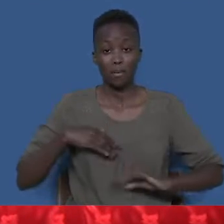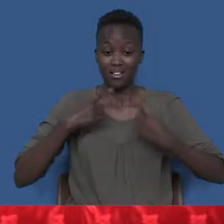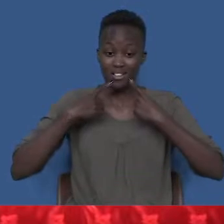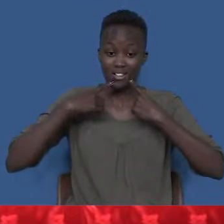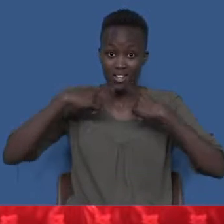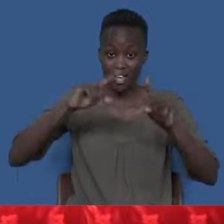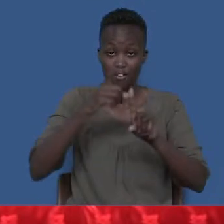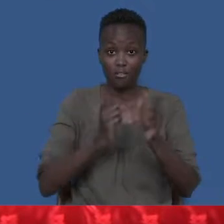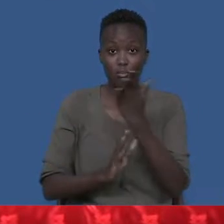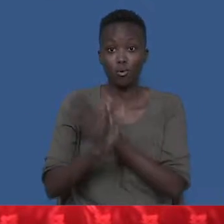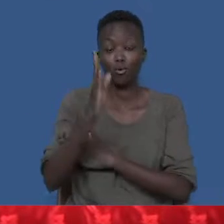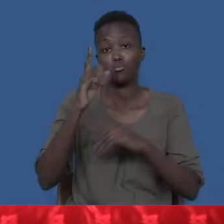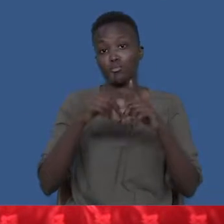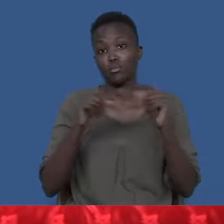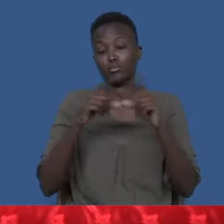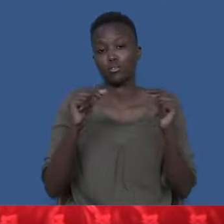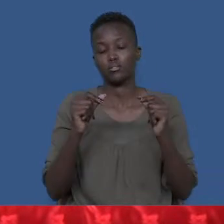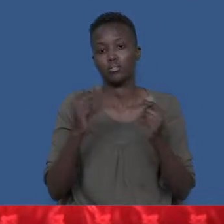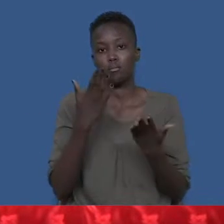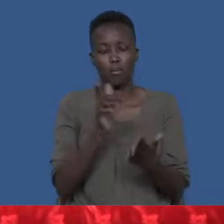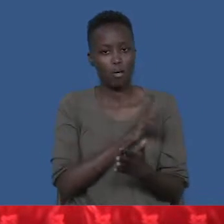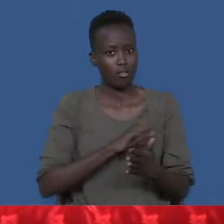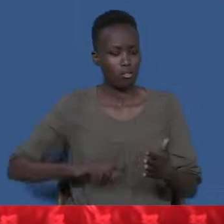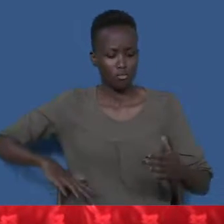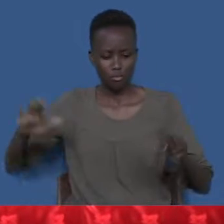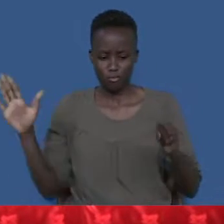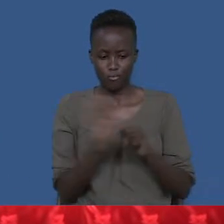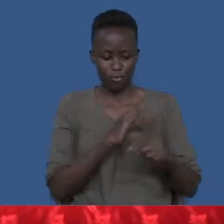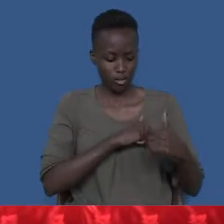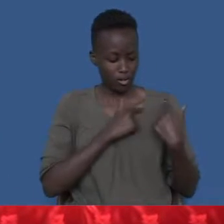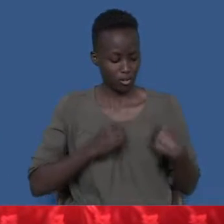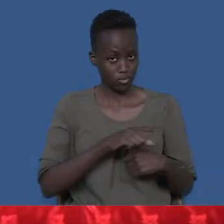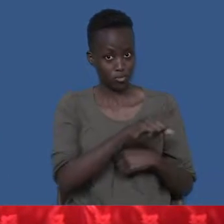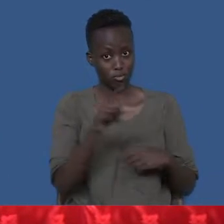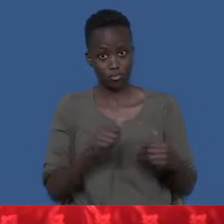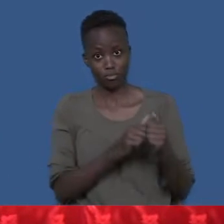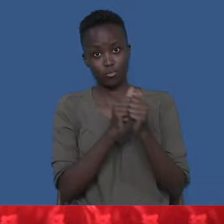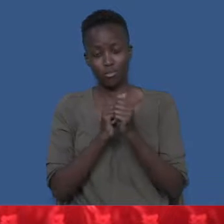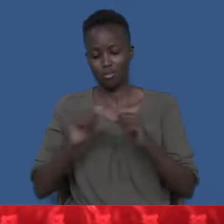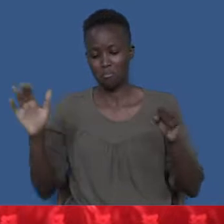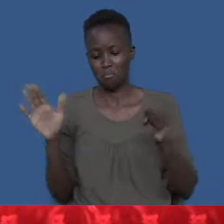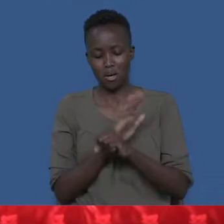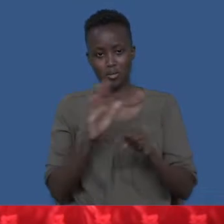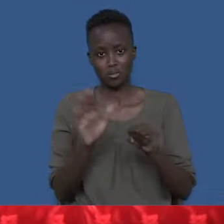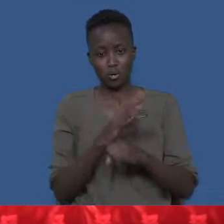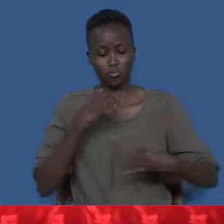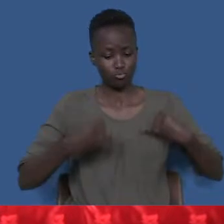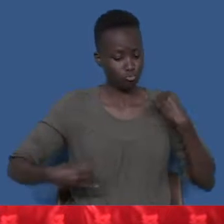word that the Lord will fill your heart with mirth joy and